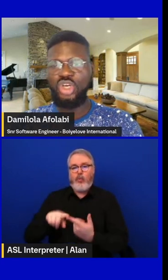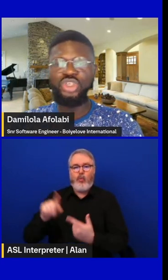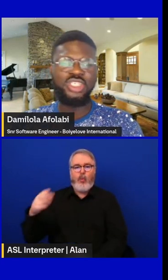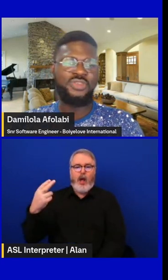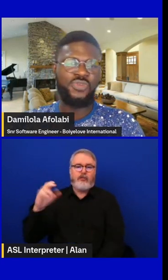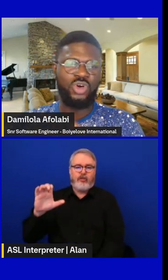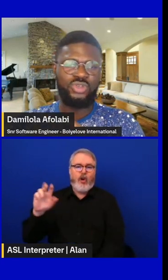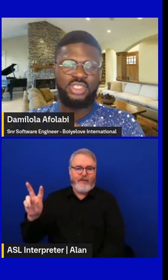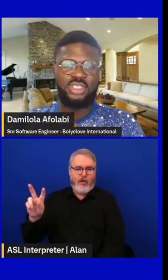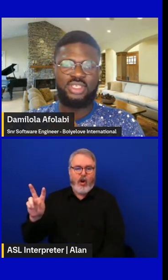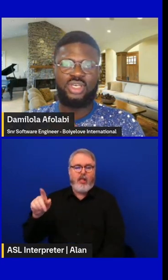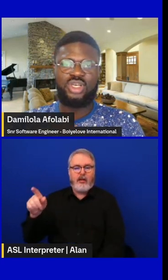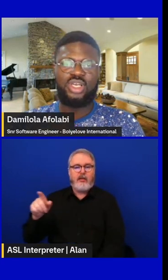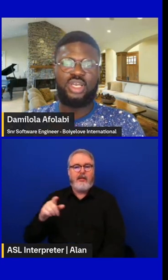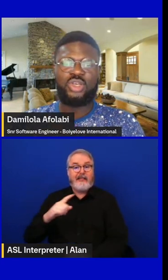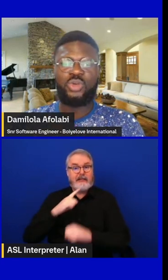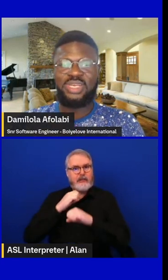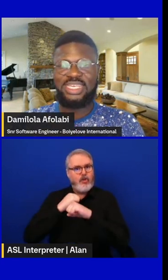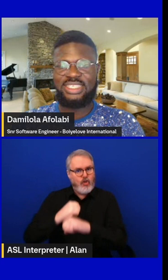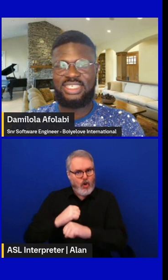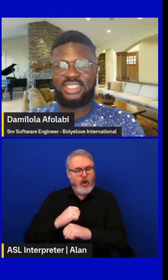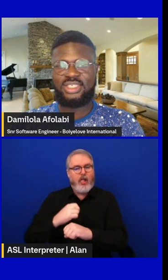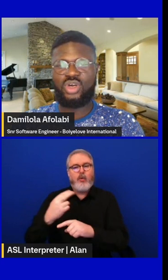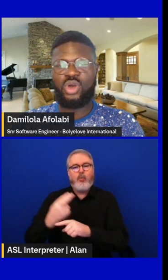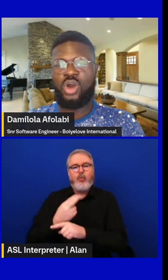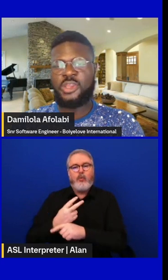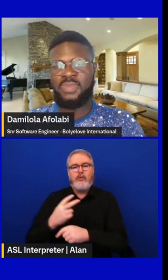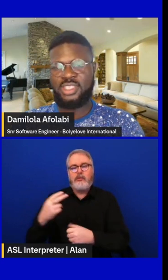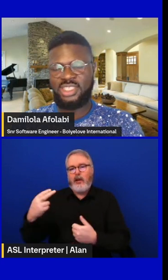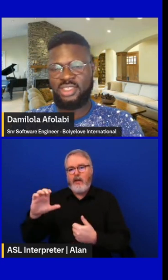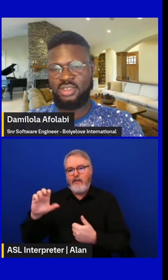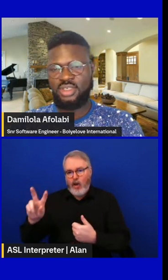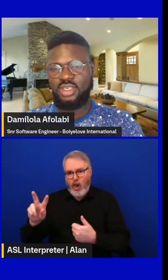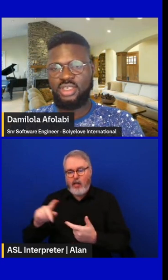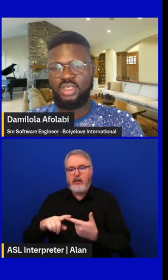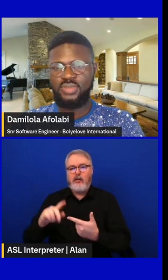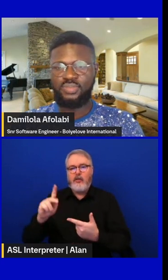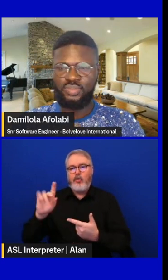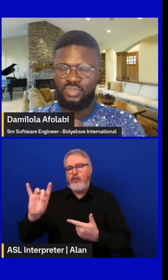secrets using Vault Kubernetes auth method.